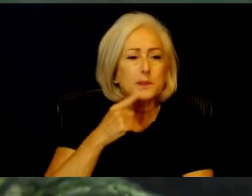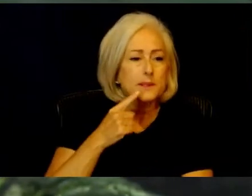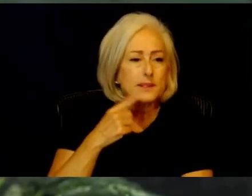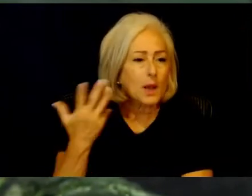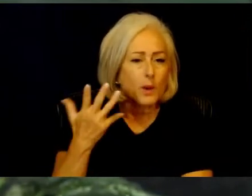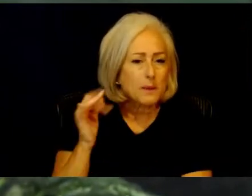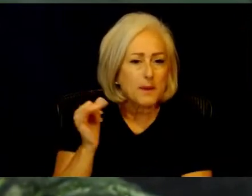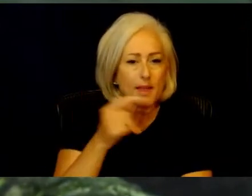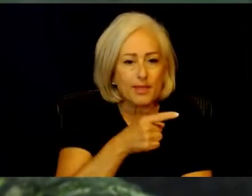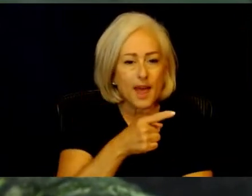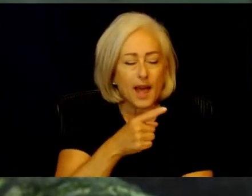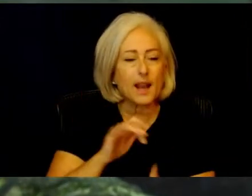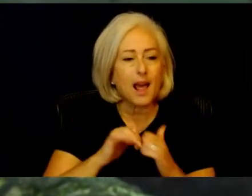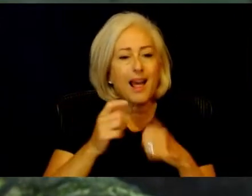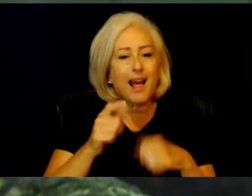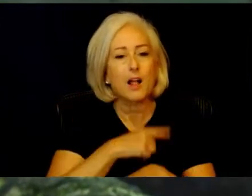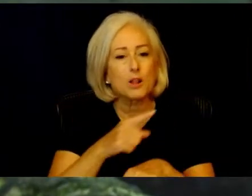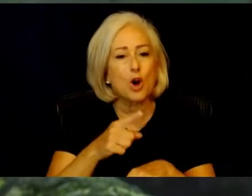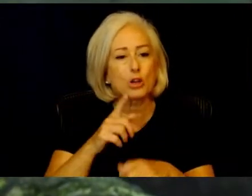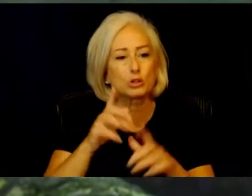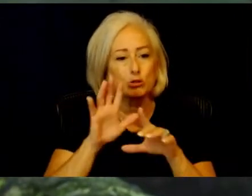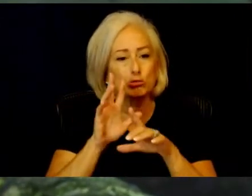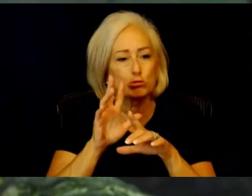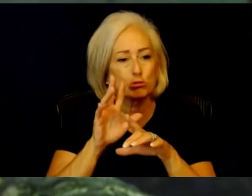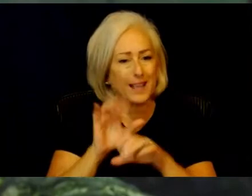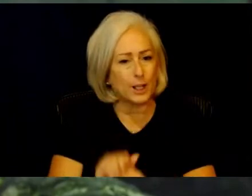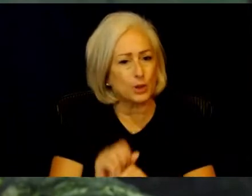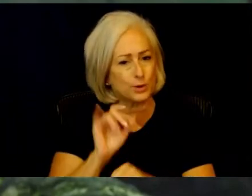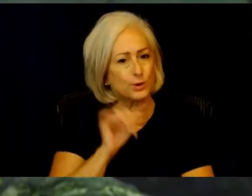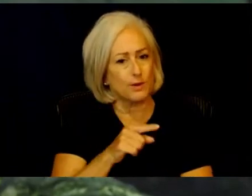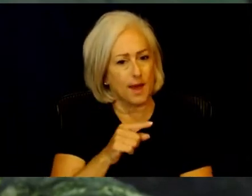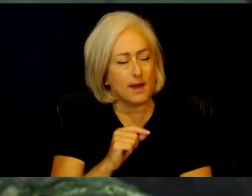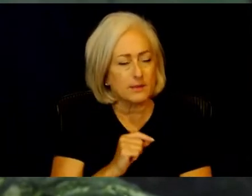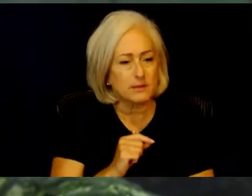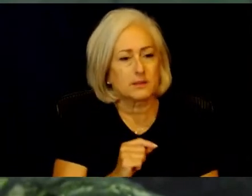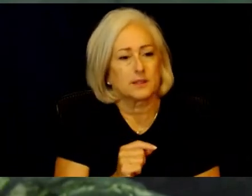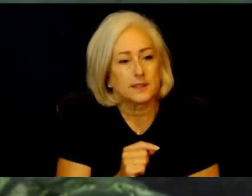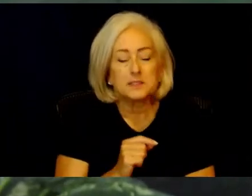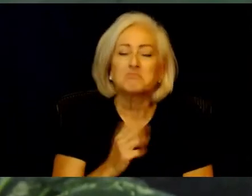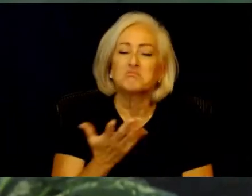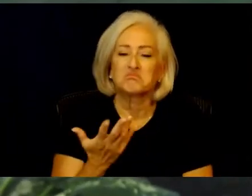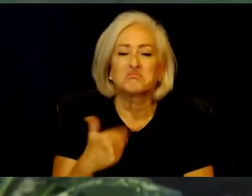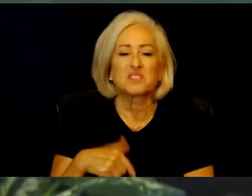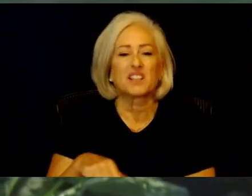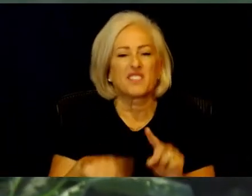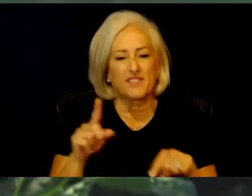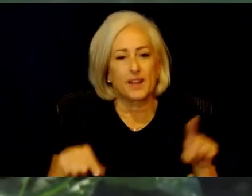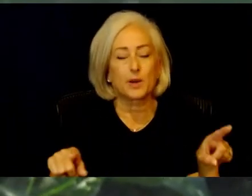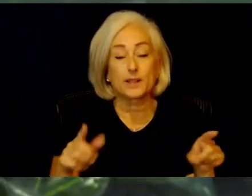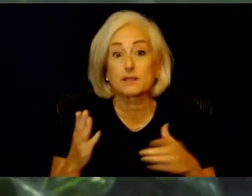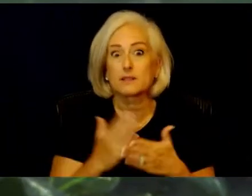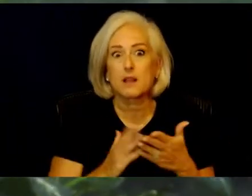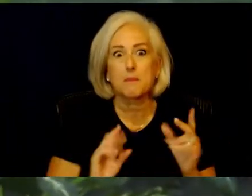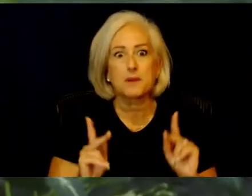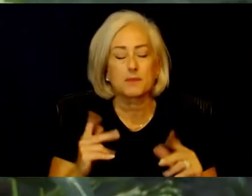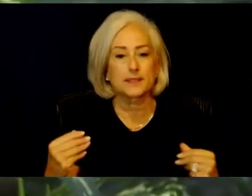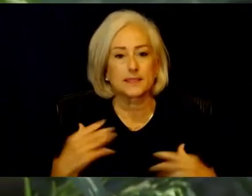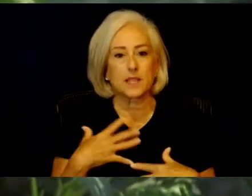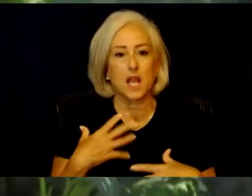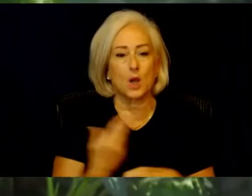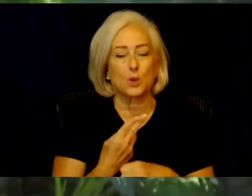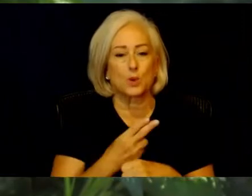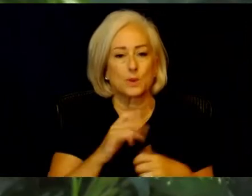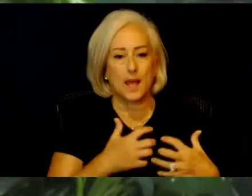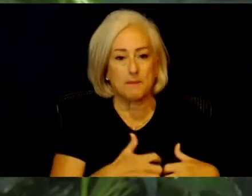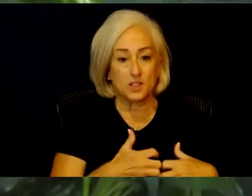it take for someone to adjust to this? So it varies. I have patients who are really scared about starting CPAP, and they sleep one night and they feel like